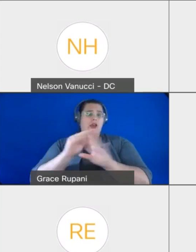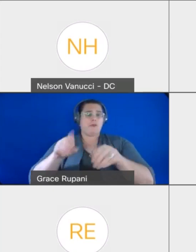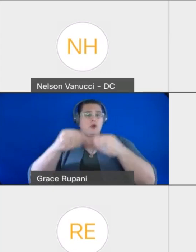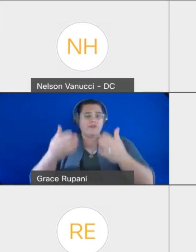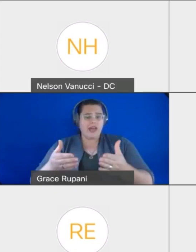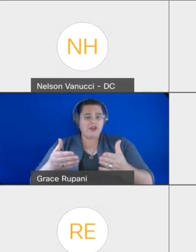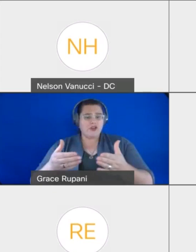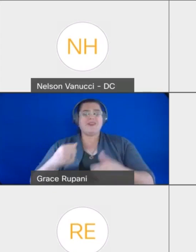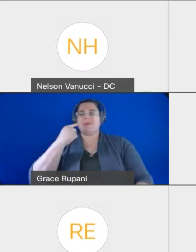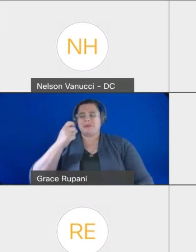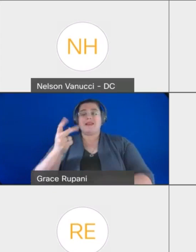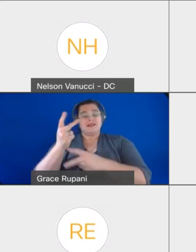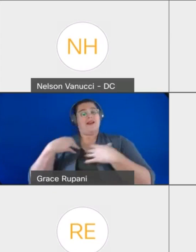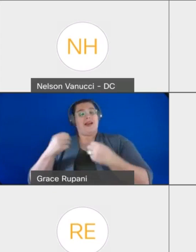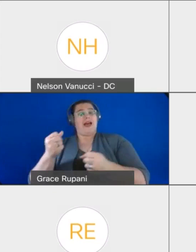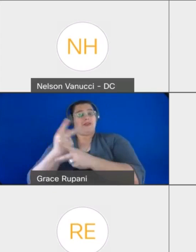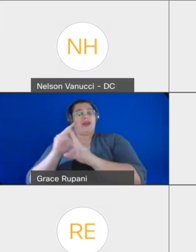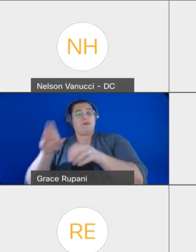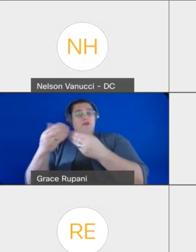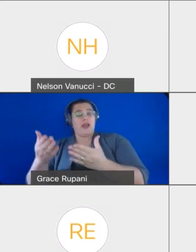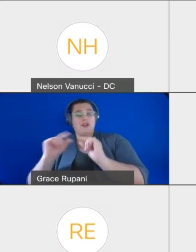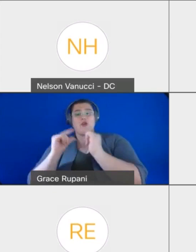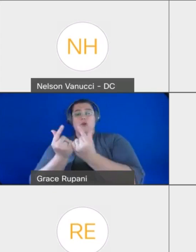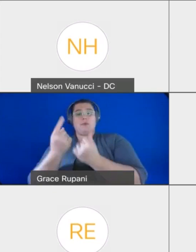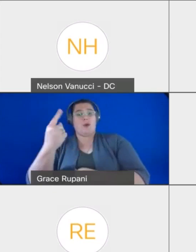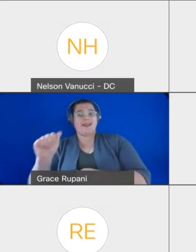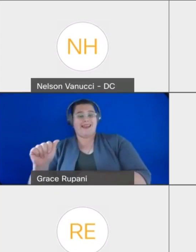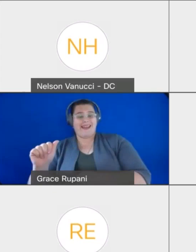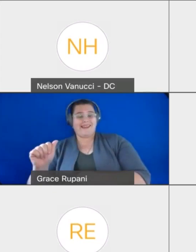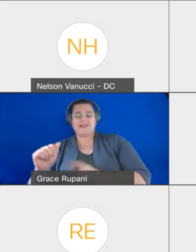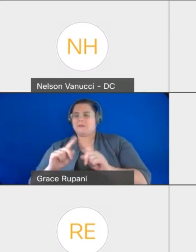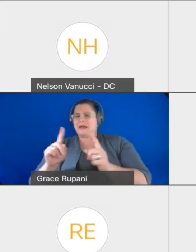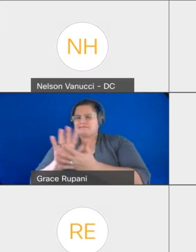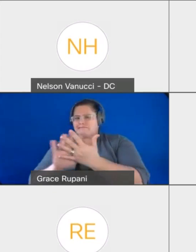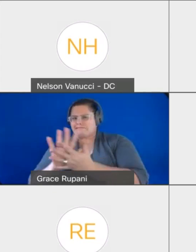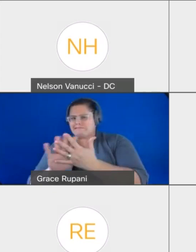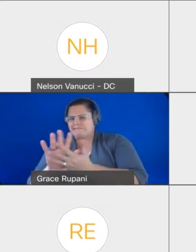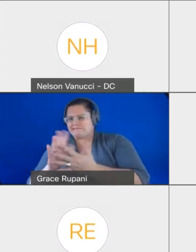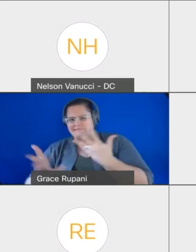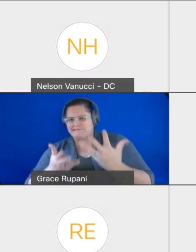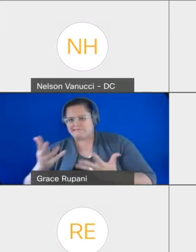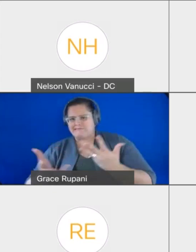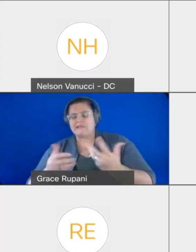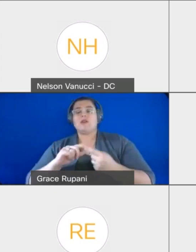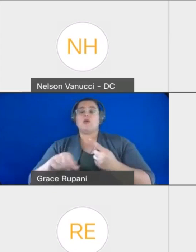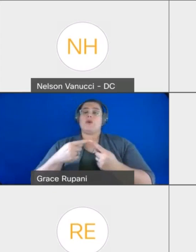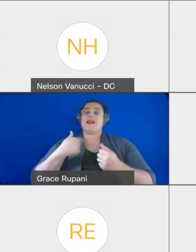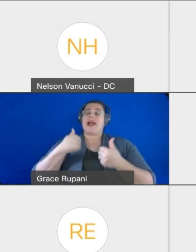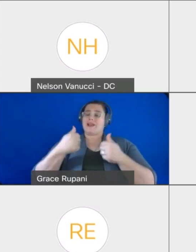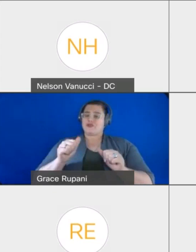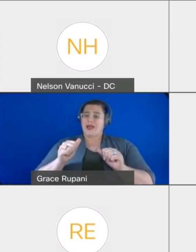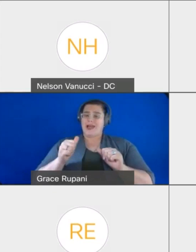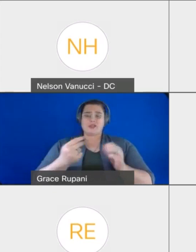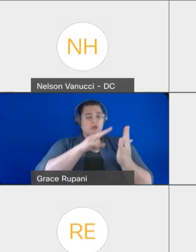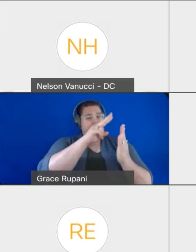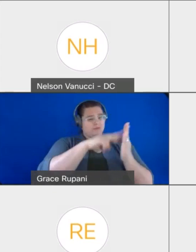Group 1A, but that's going to be a more difficult question, I think. And so when I tried to read the guidance